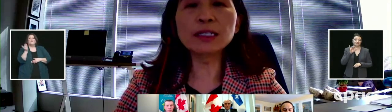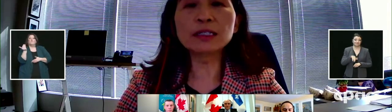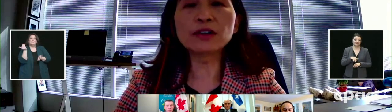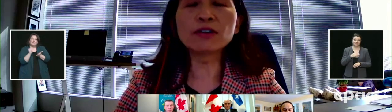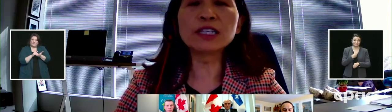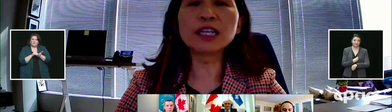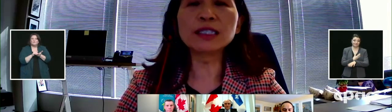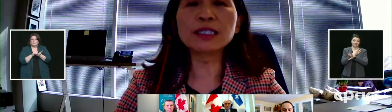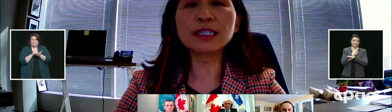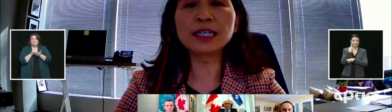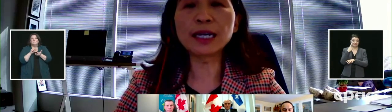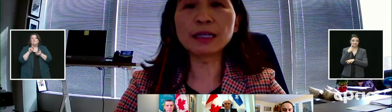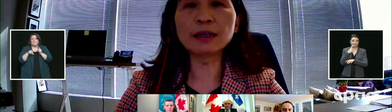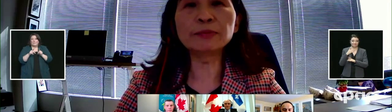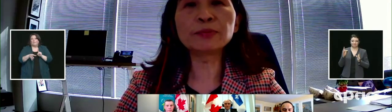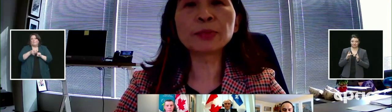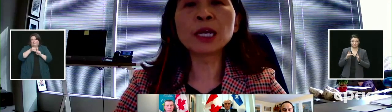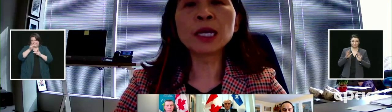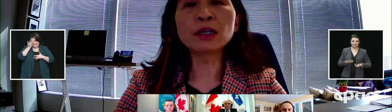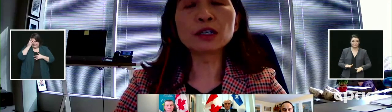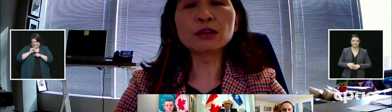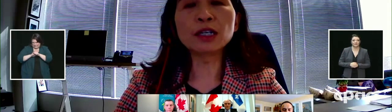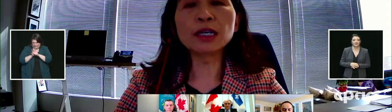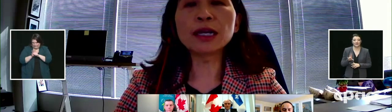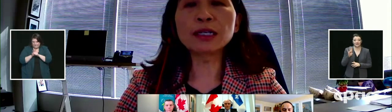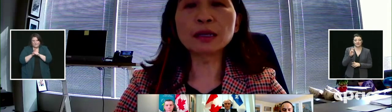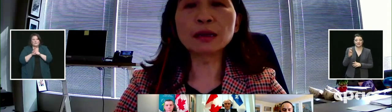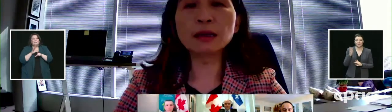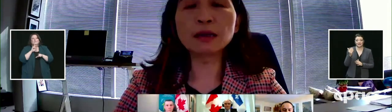of COVID-19 in Canada, including